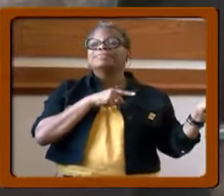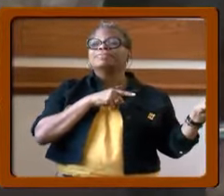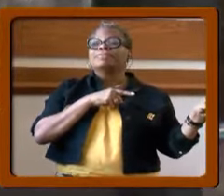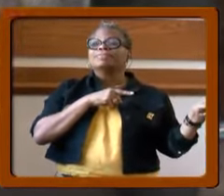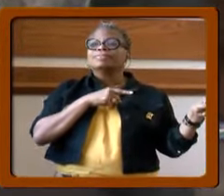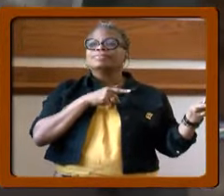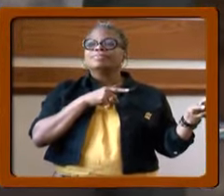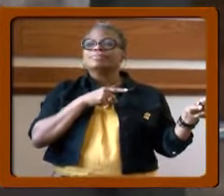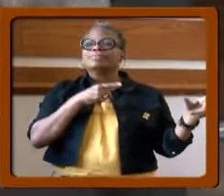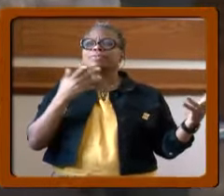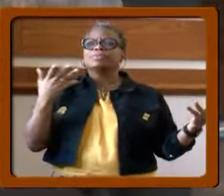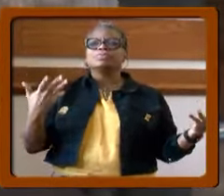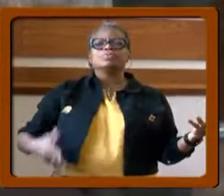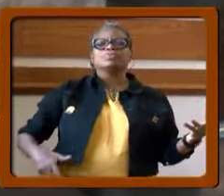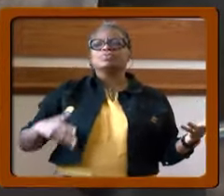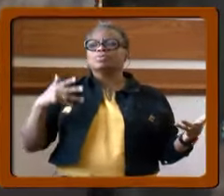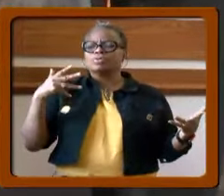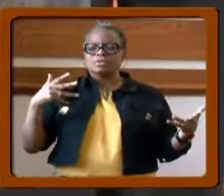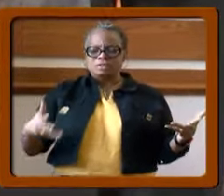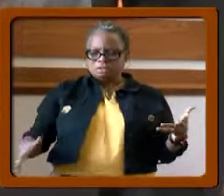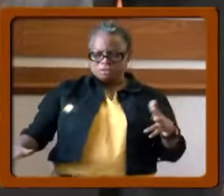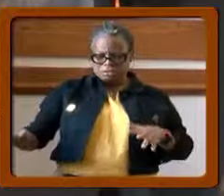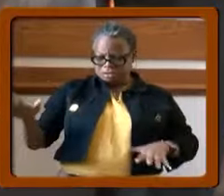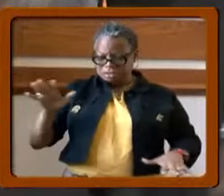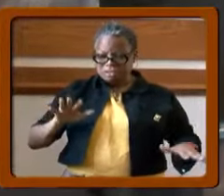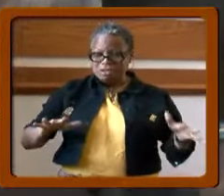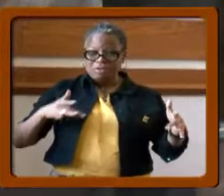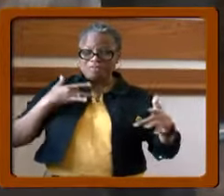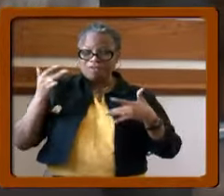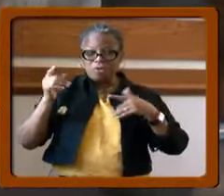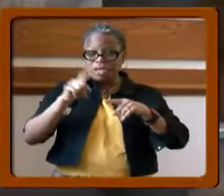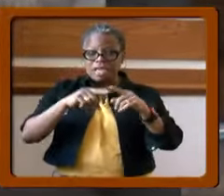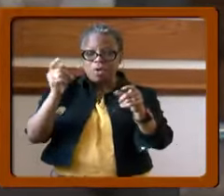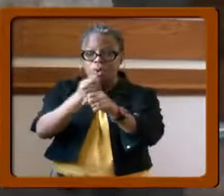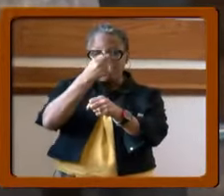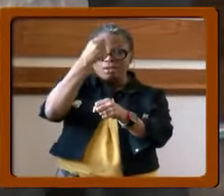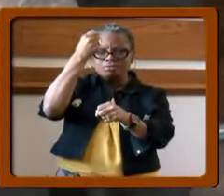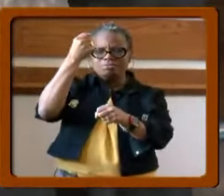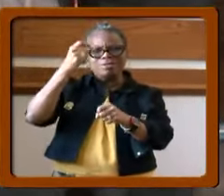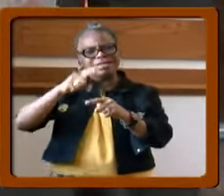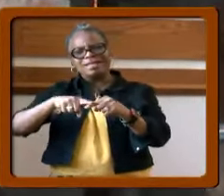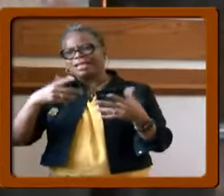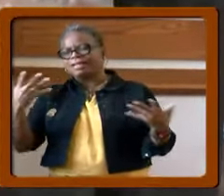But when it looks as if we can't win,